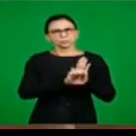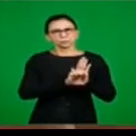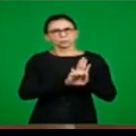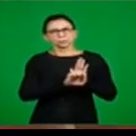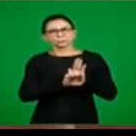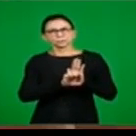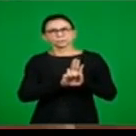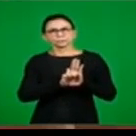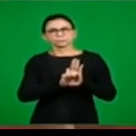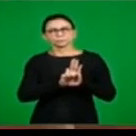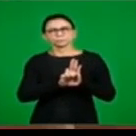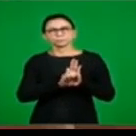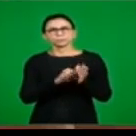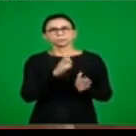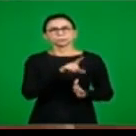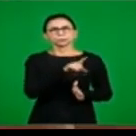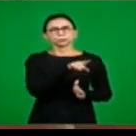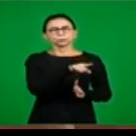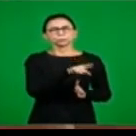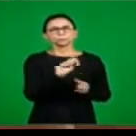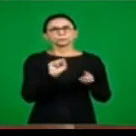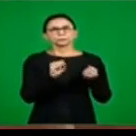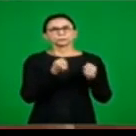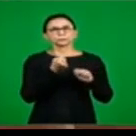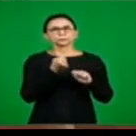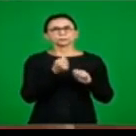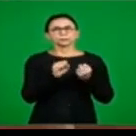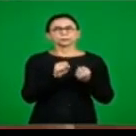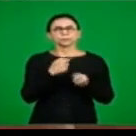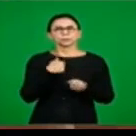You're reading Psalms and you're reading Exodus.